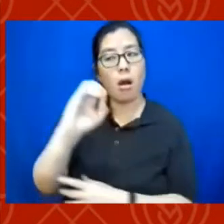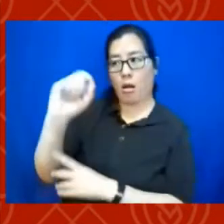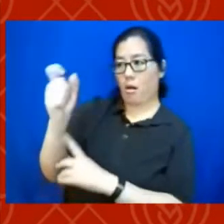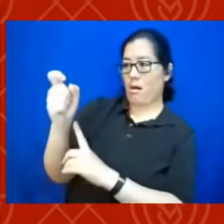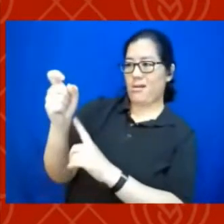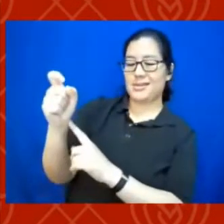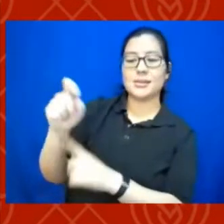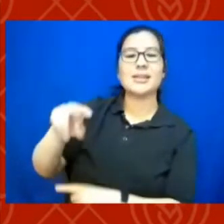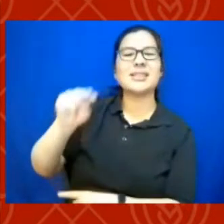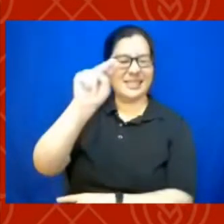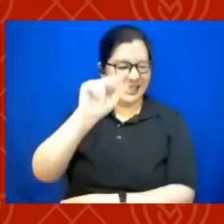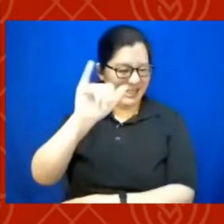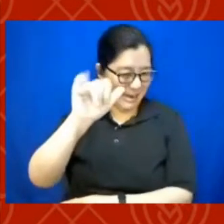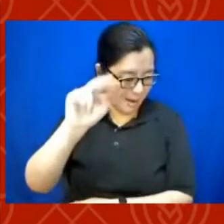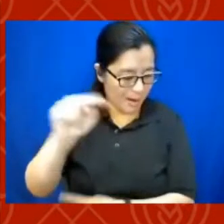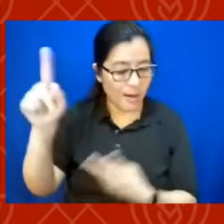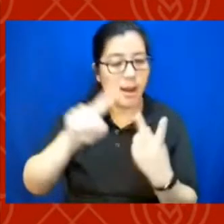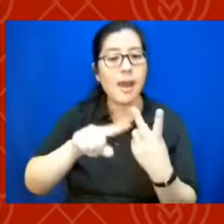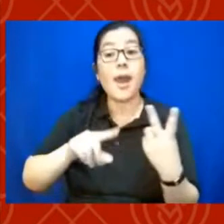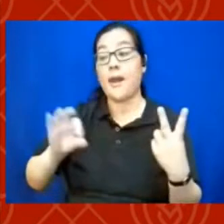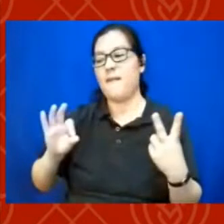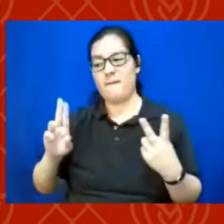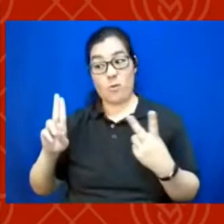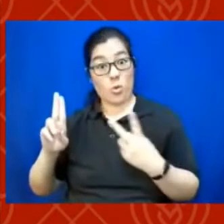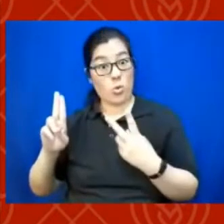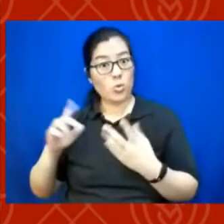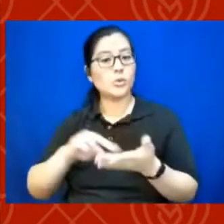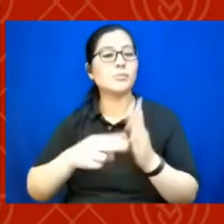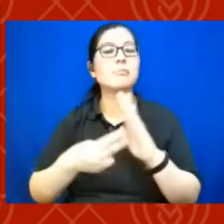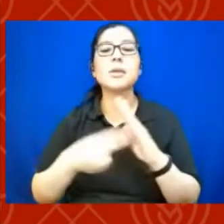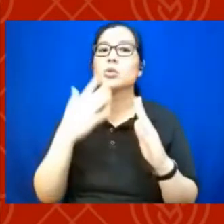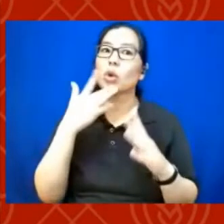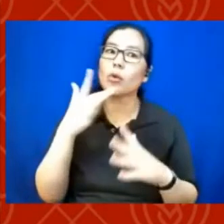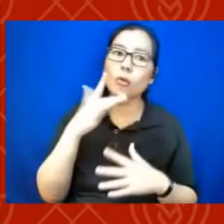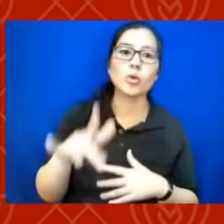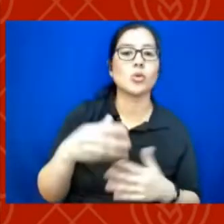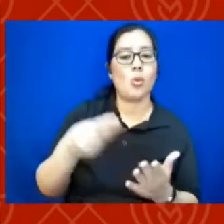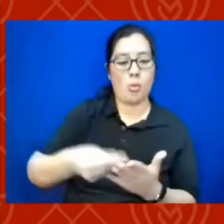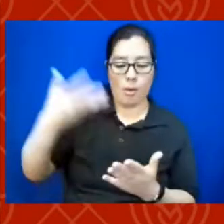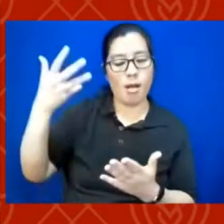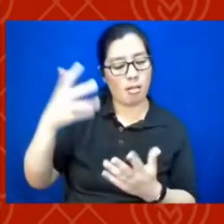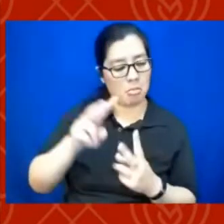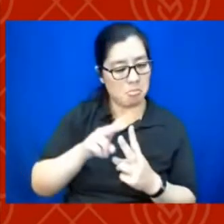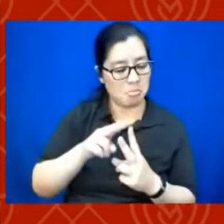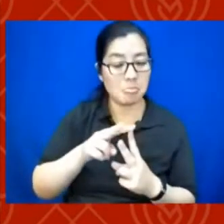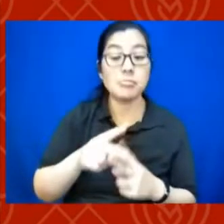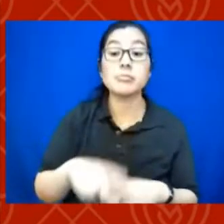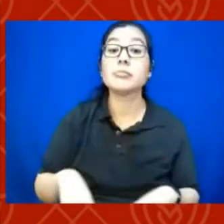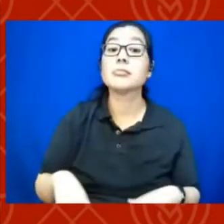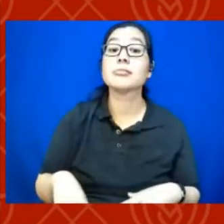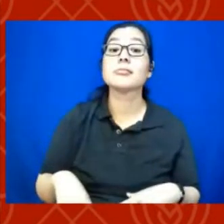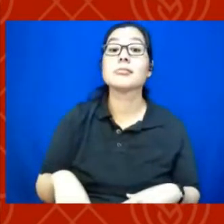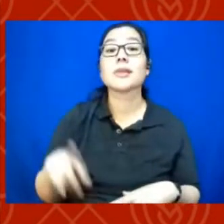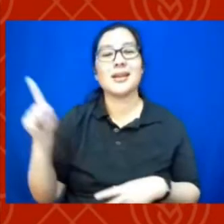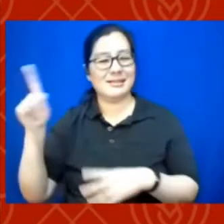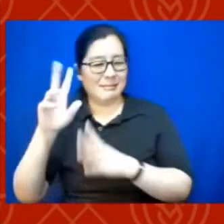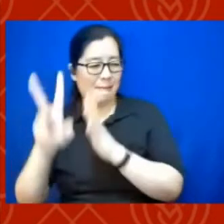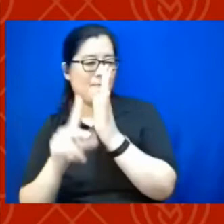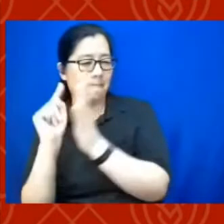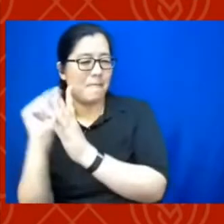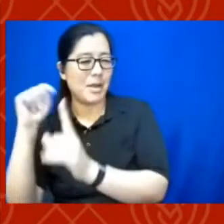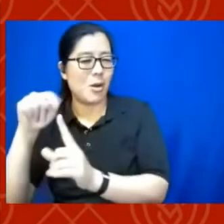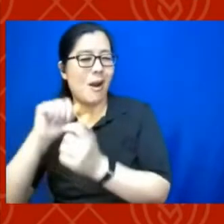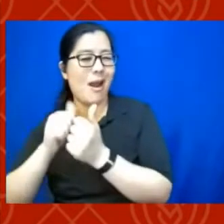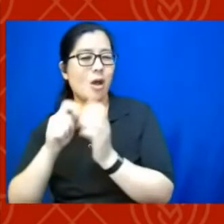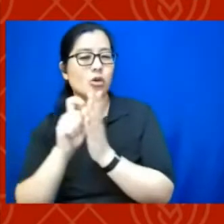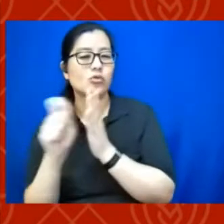nian, and fu, which is good fortune or wealth. And then attached is a video on how to write xin nian